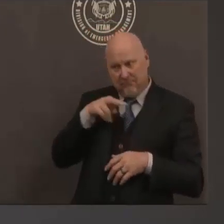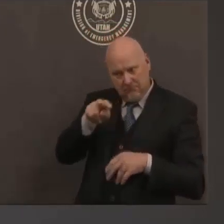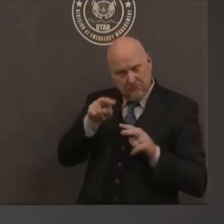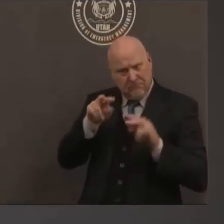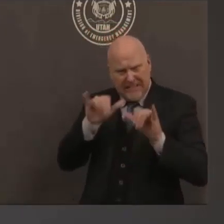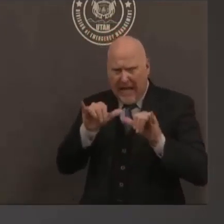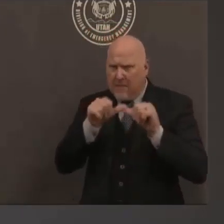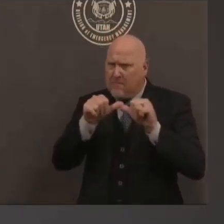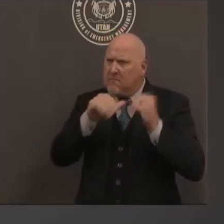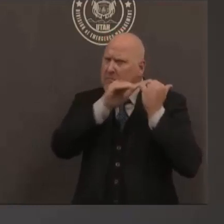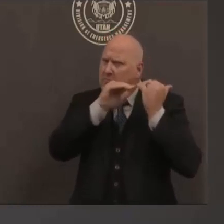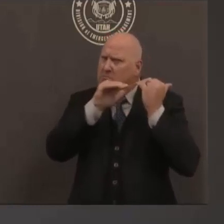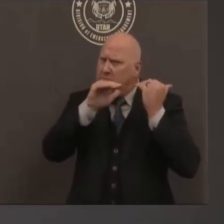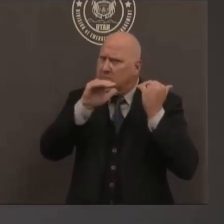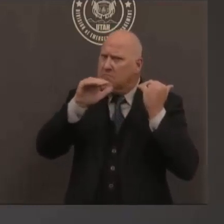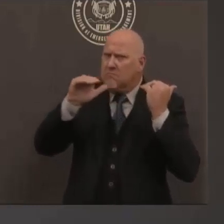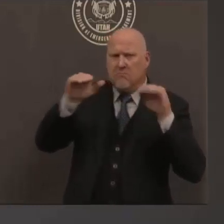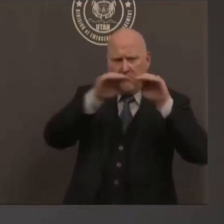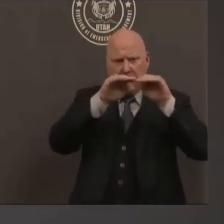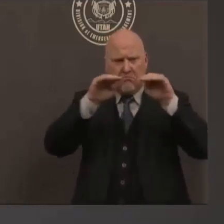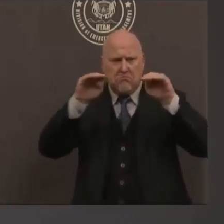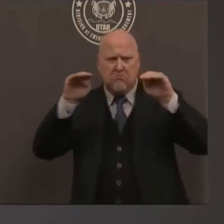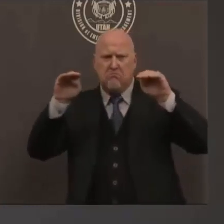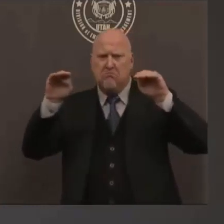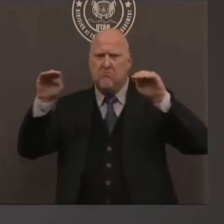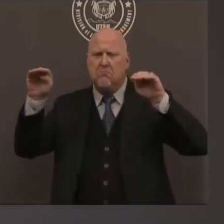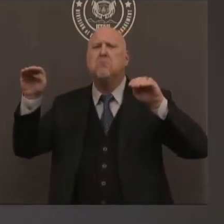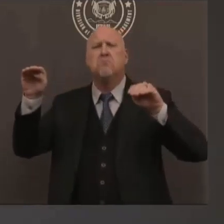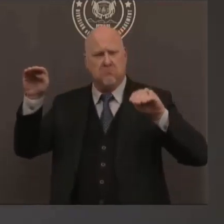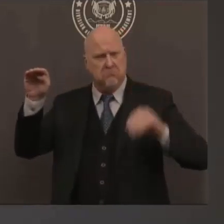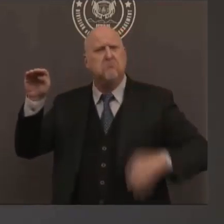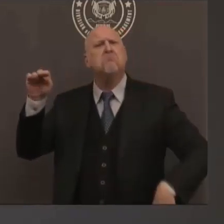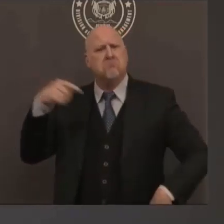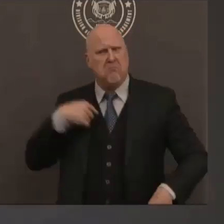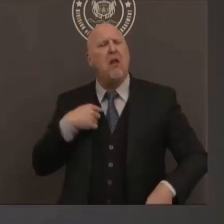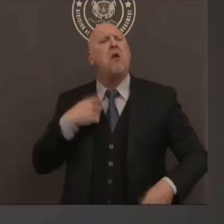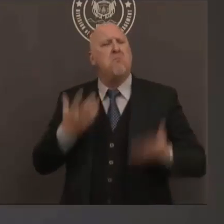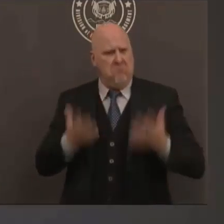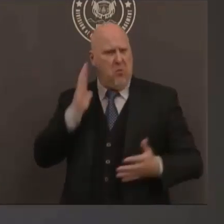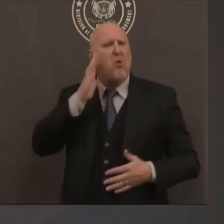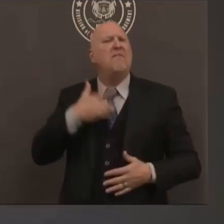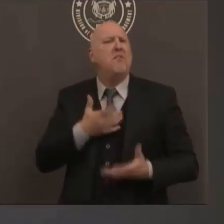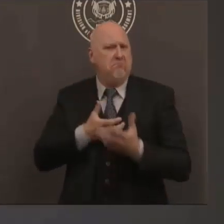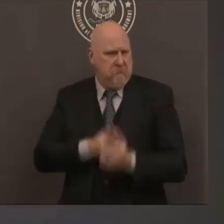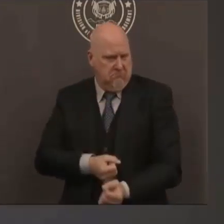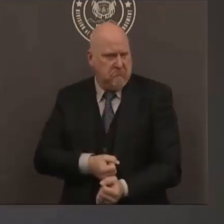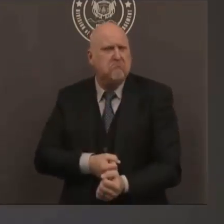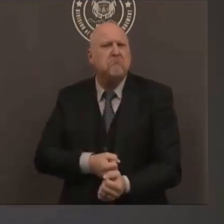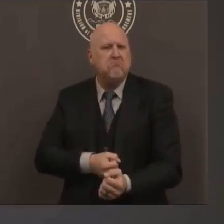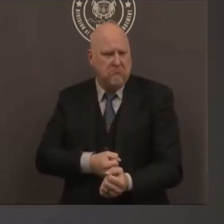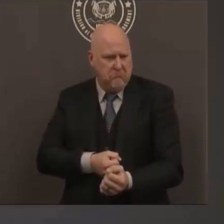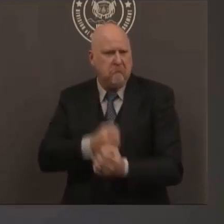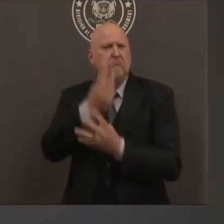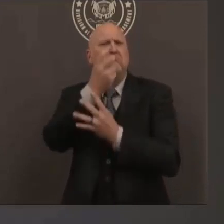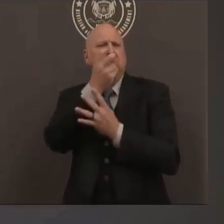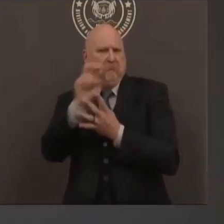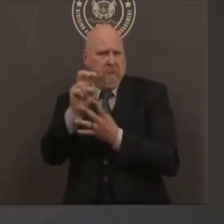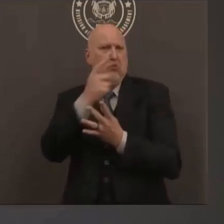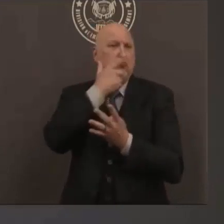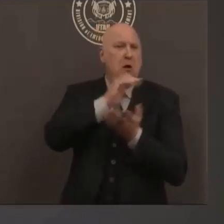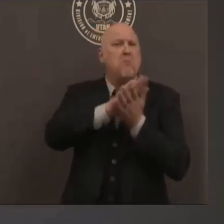to formalize the recommendation to change the risk category of much of the state from red to orange as early as the end of next